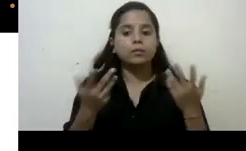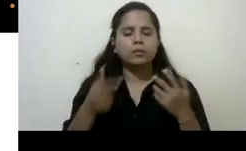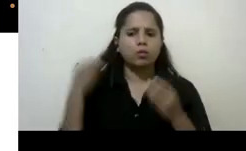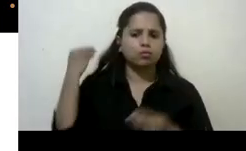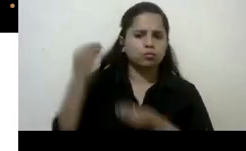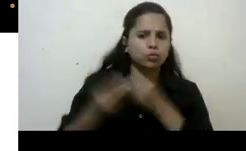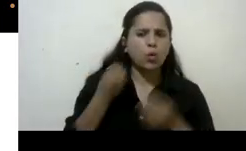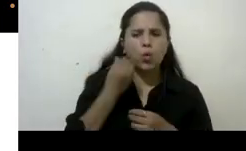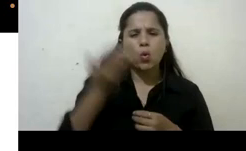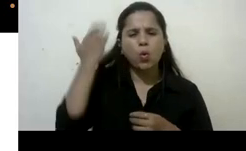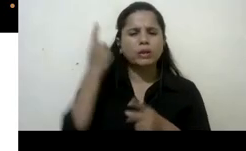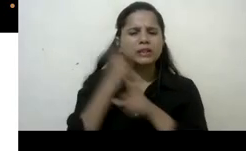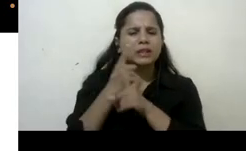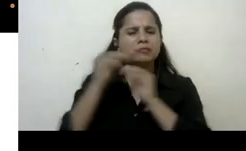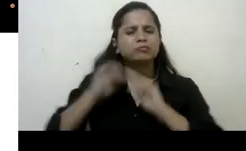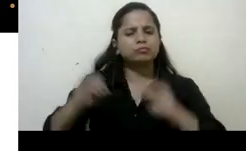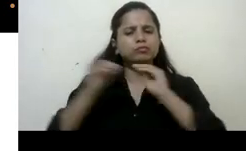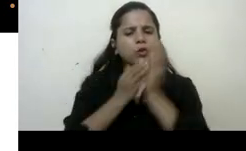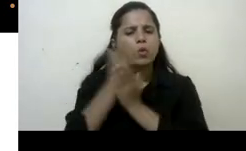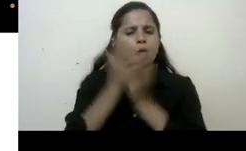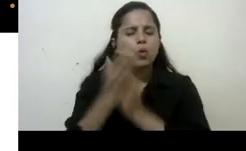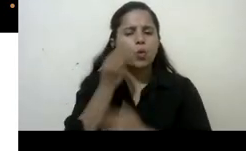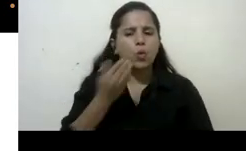training methods, which follows a